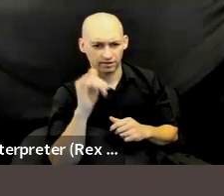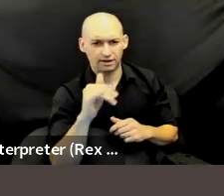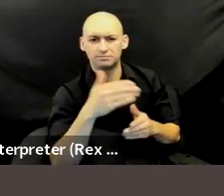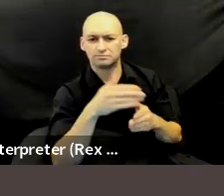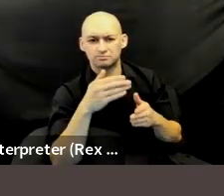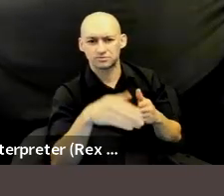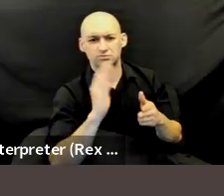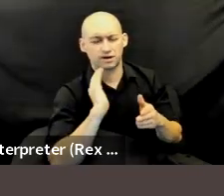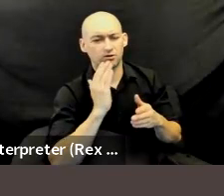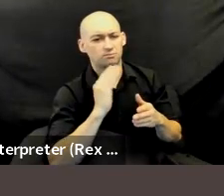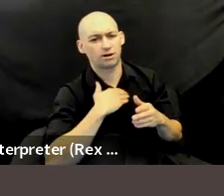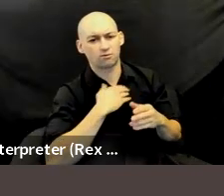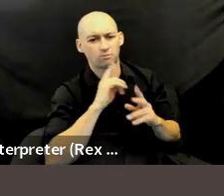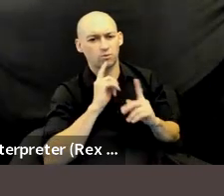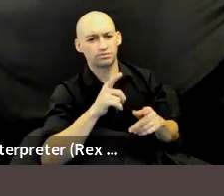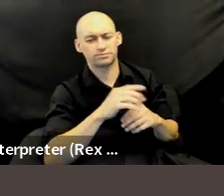report.